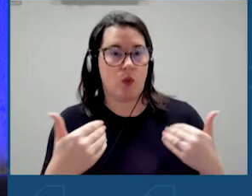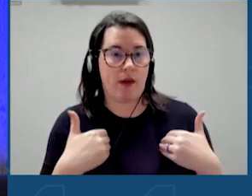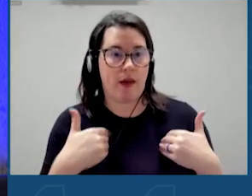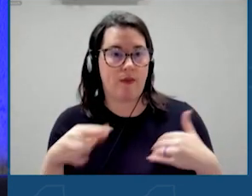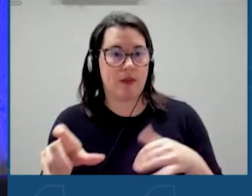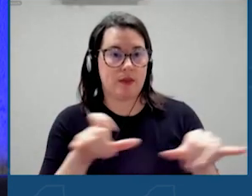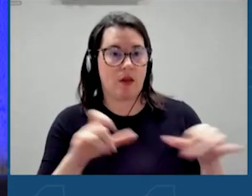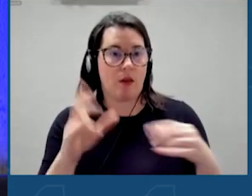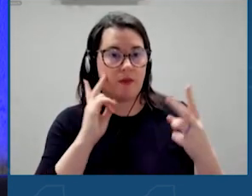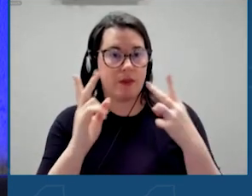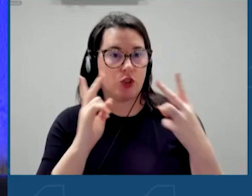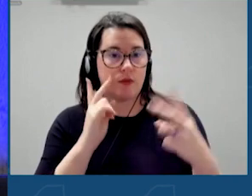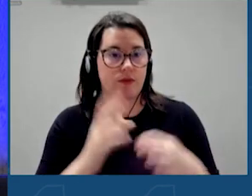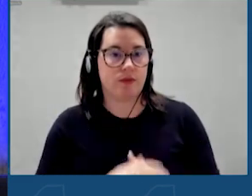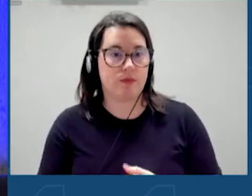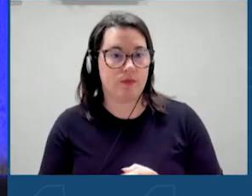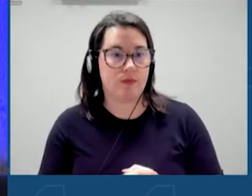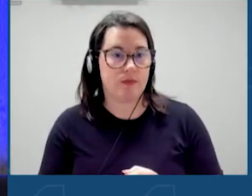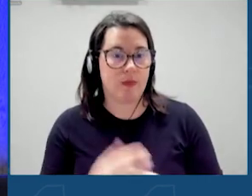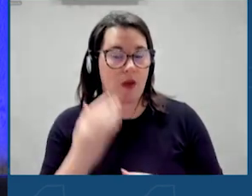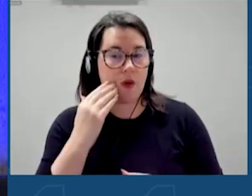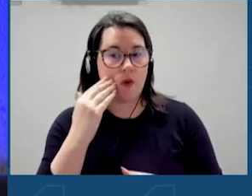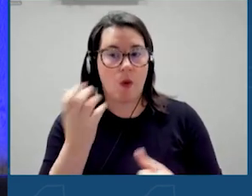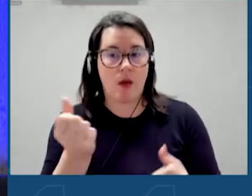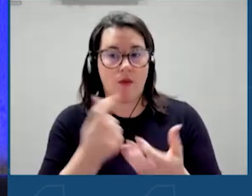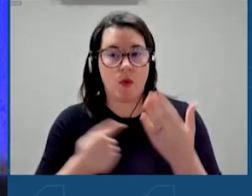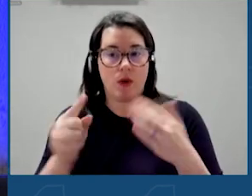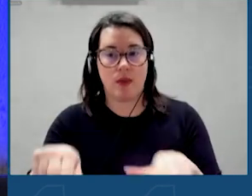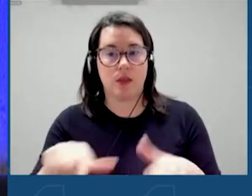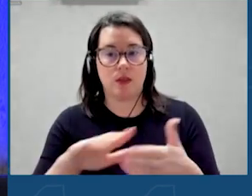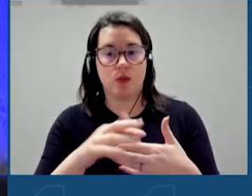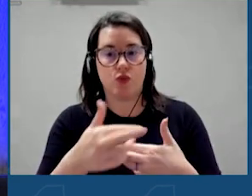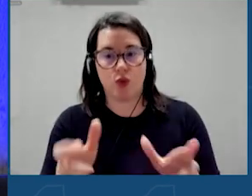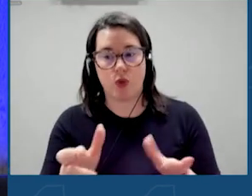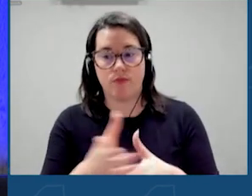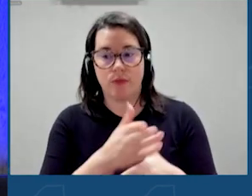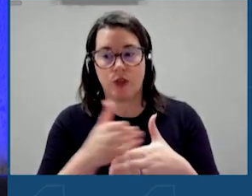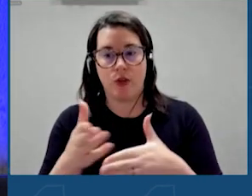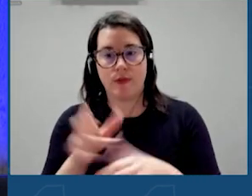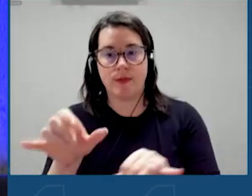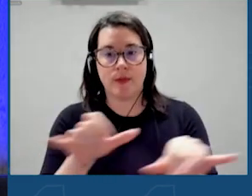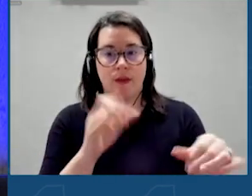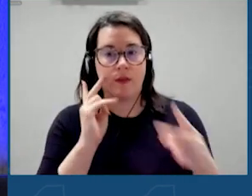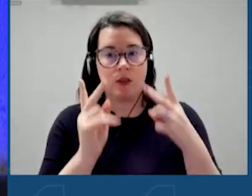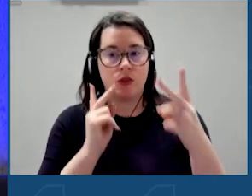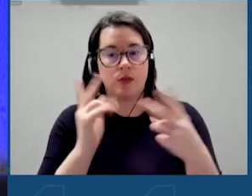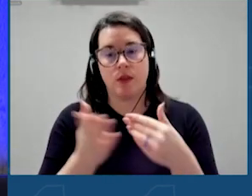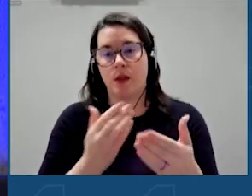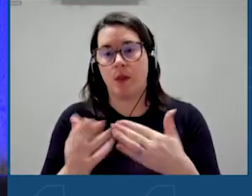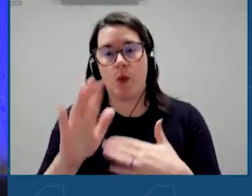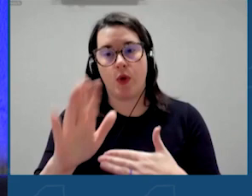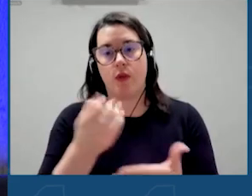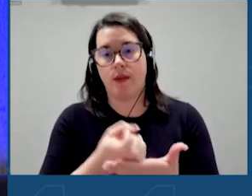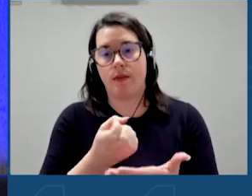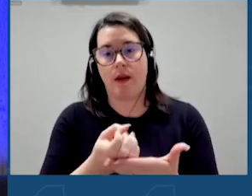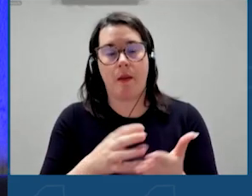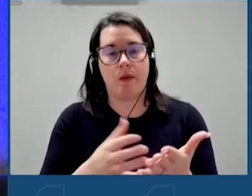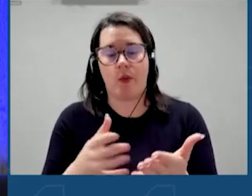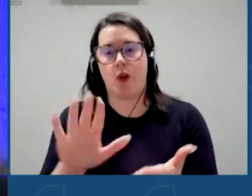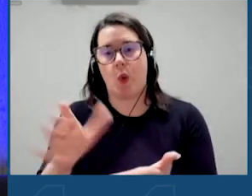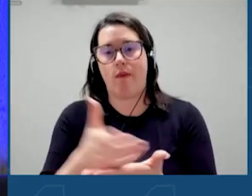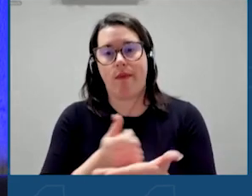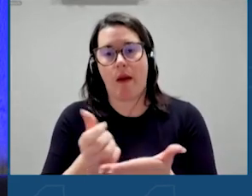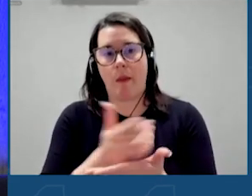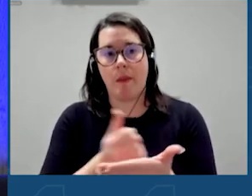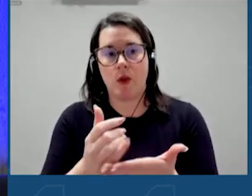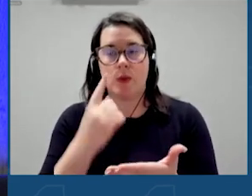vision. I know everybody in this room shares this. We all do. No matter what your income status, you should be able to look upward and say, I